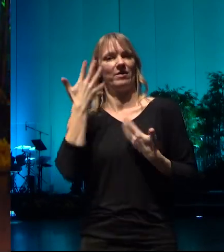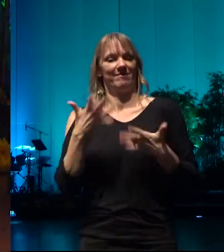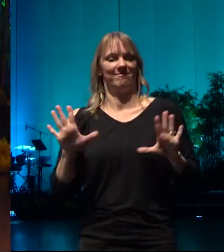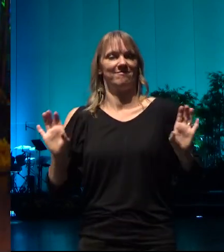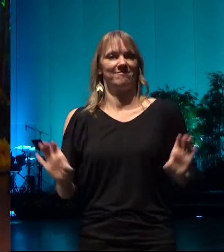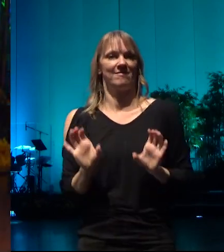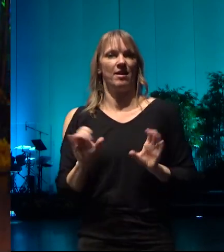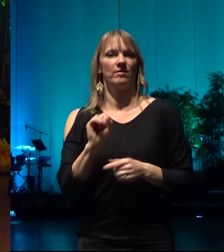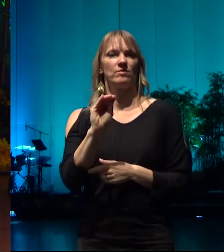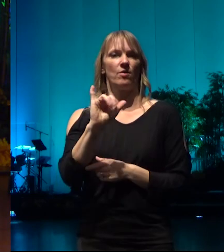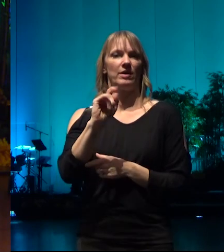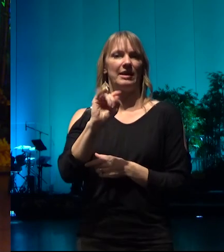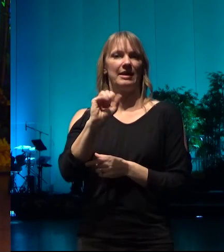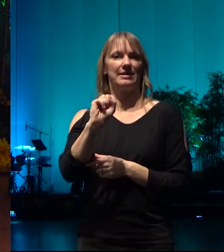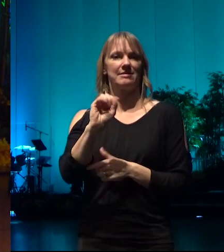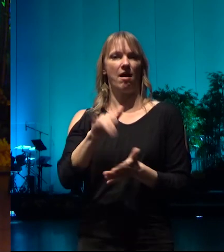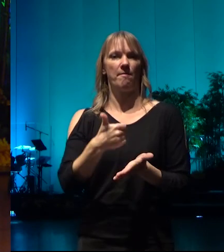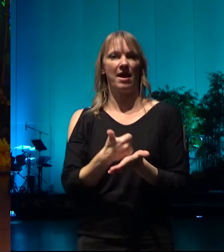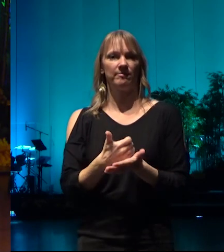every